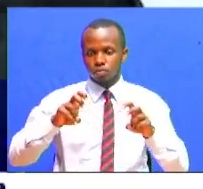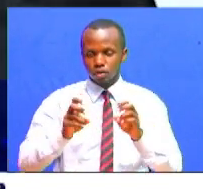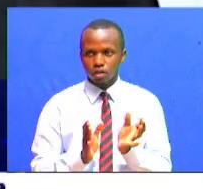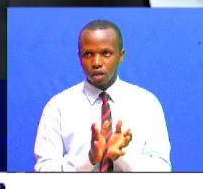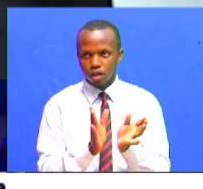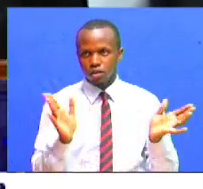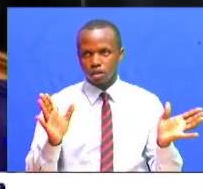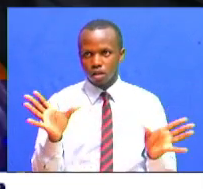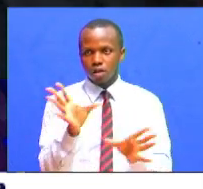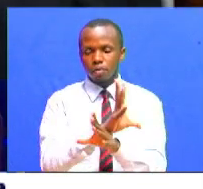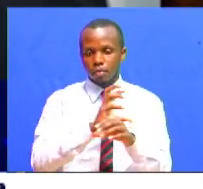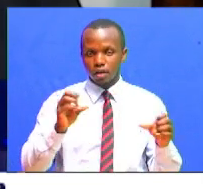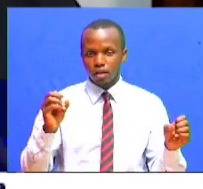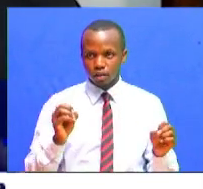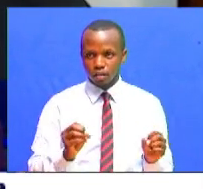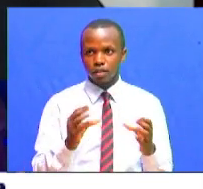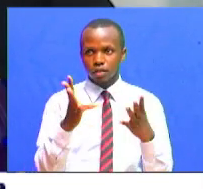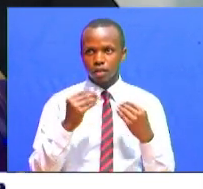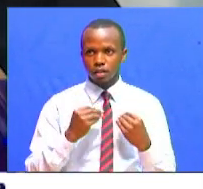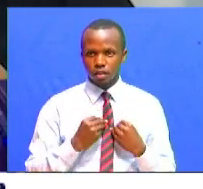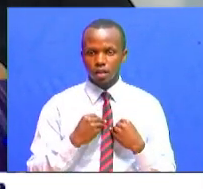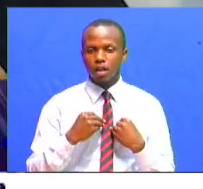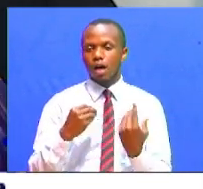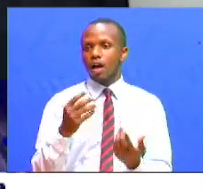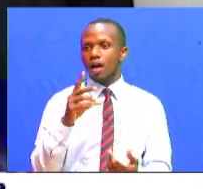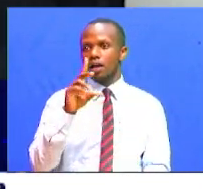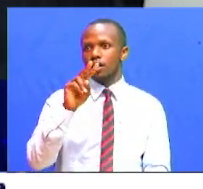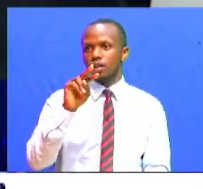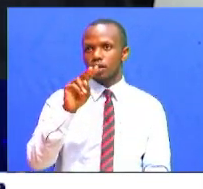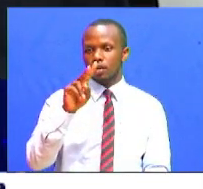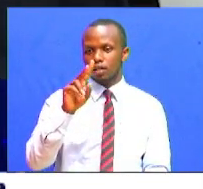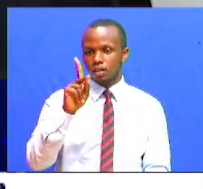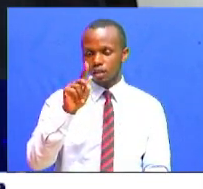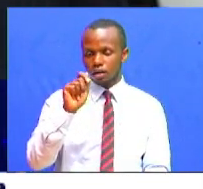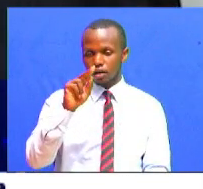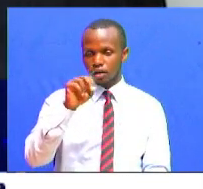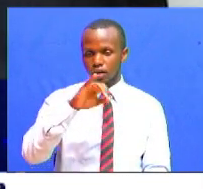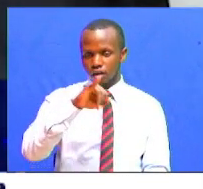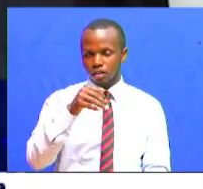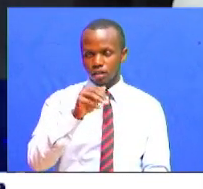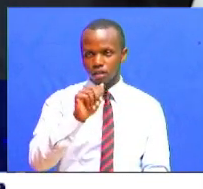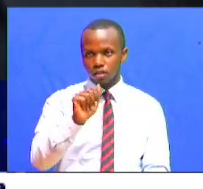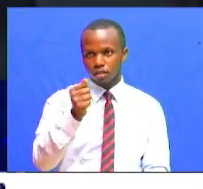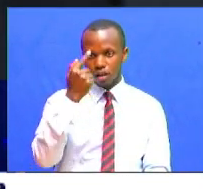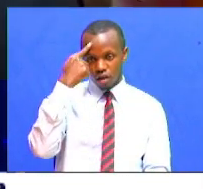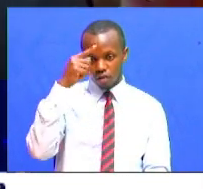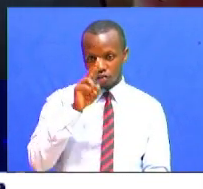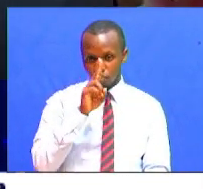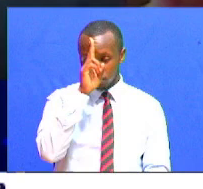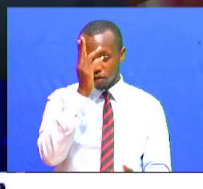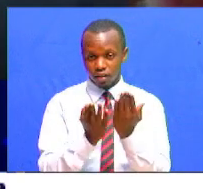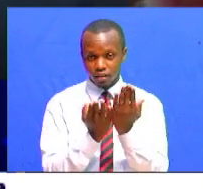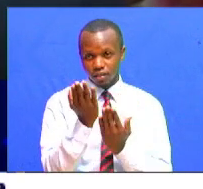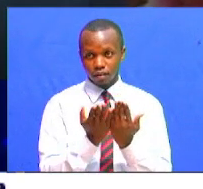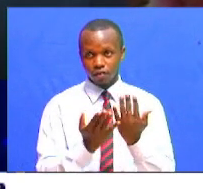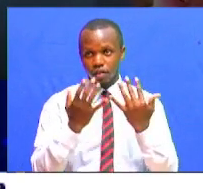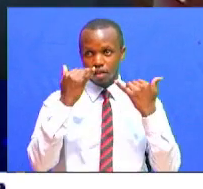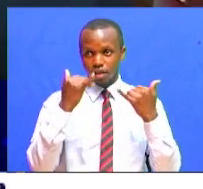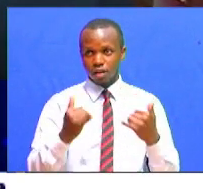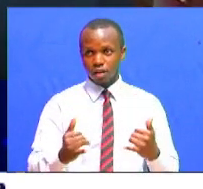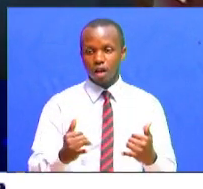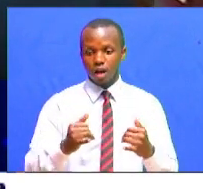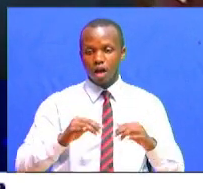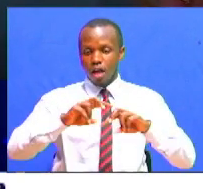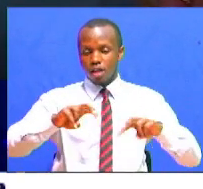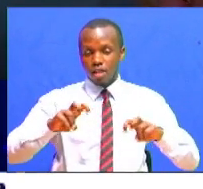has designated Mr. Douglas Kanja, the Deputy Inspector General of Kenya Police Service, as the Acting Inspector